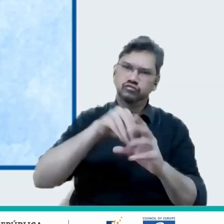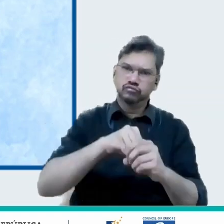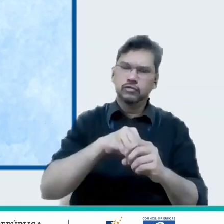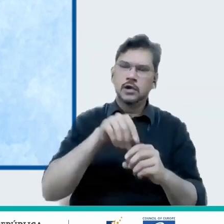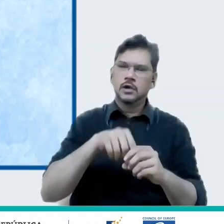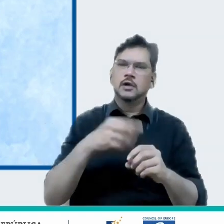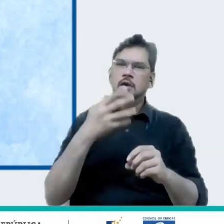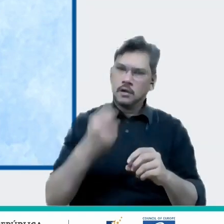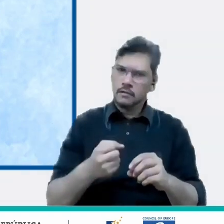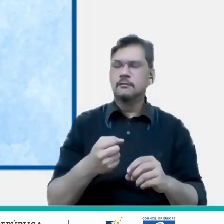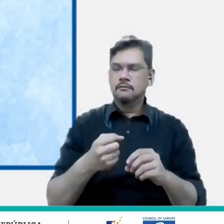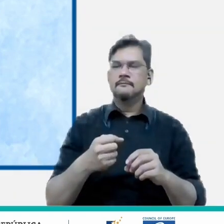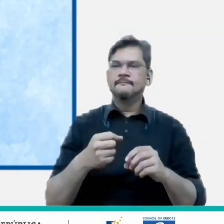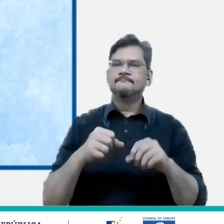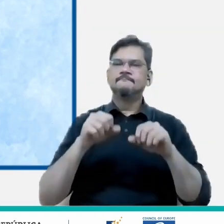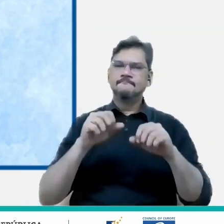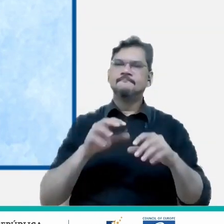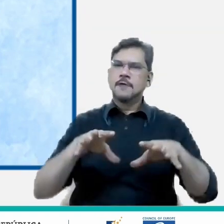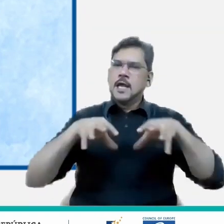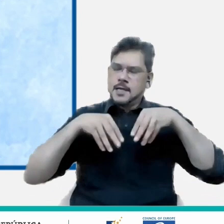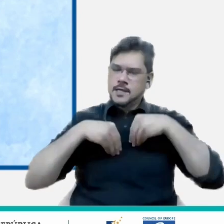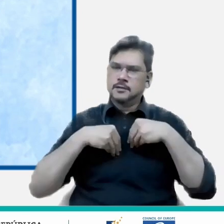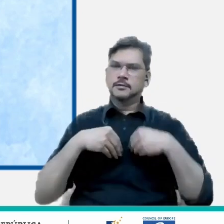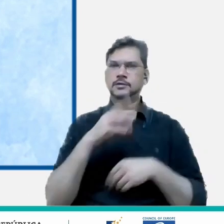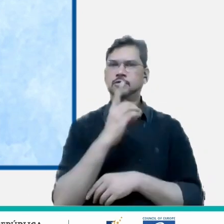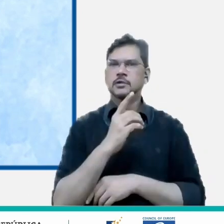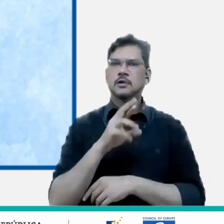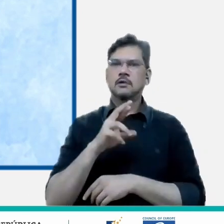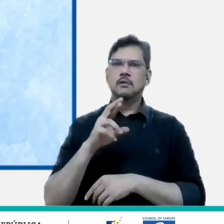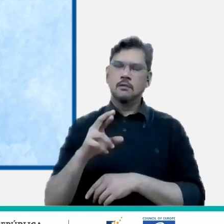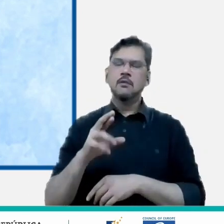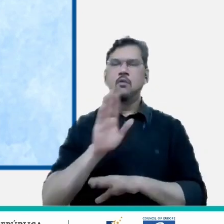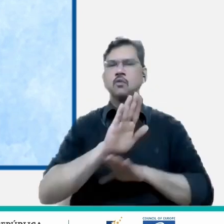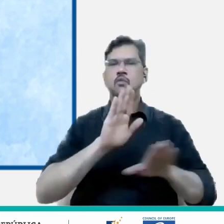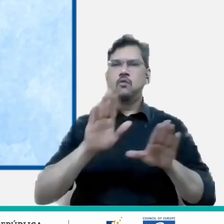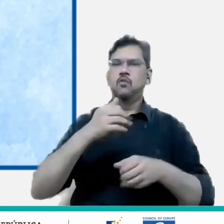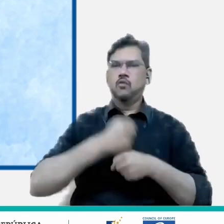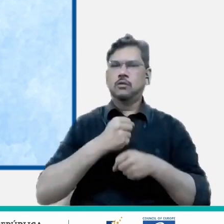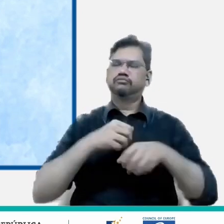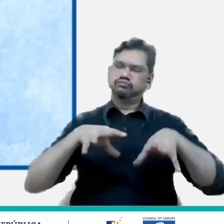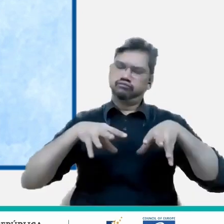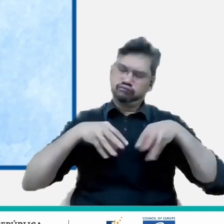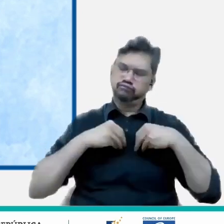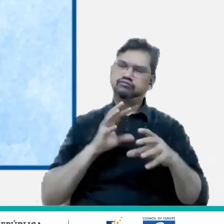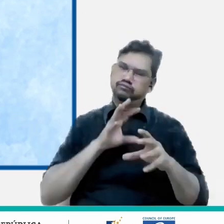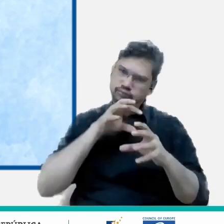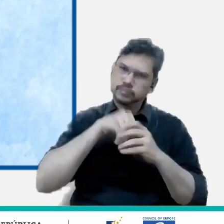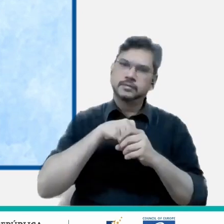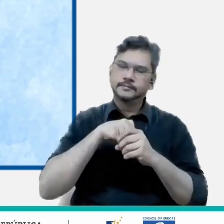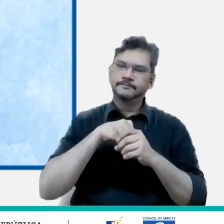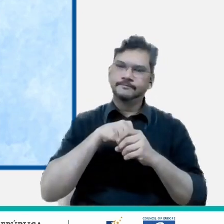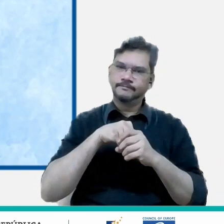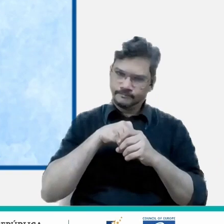work on their national risk assessments together. And what we've seen, now we're reaching our third cycle under